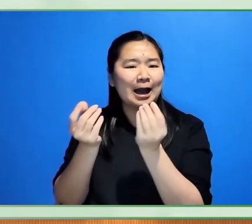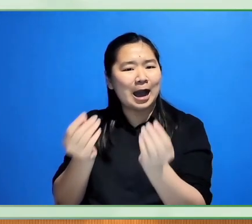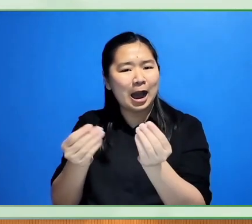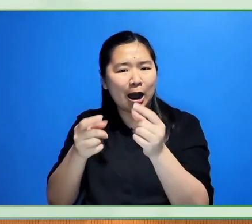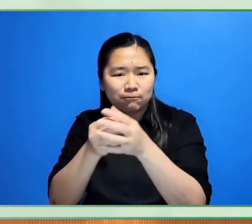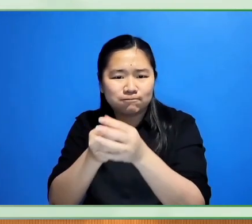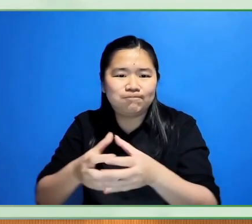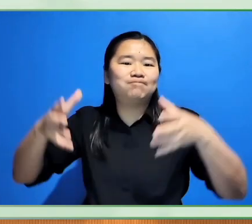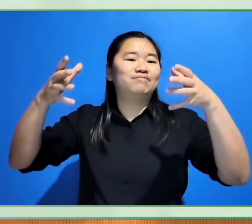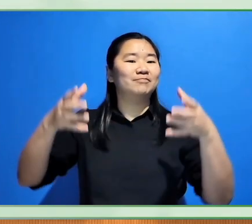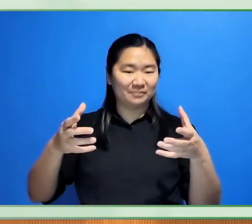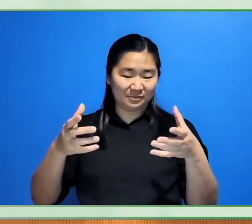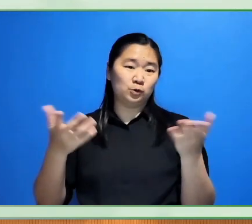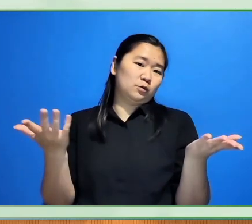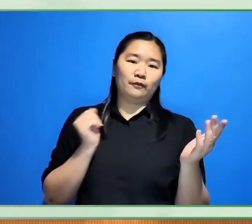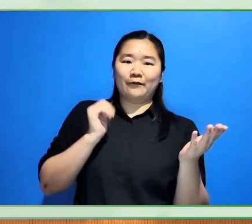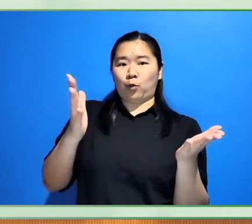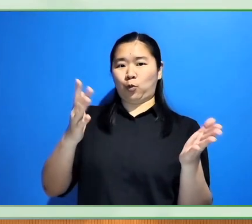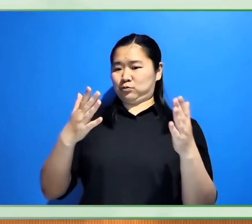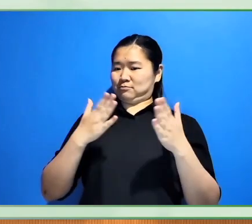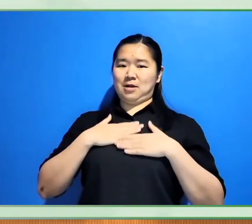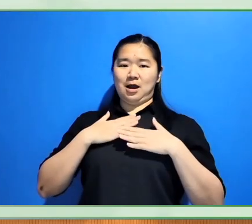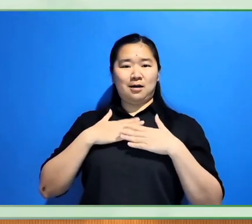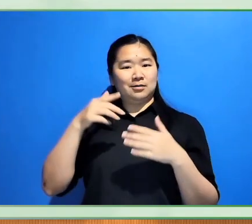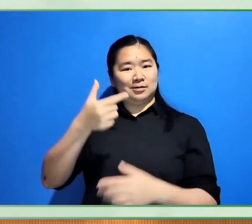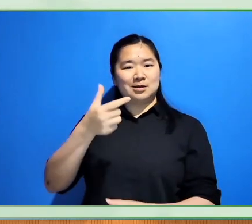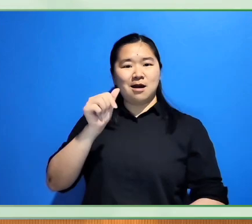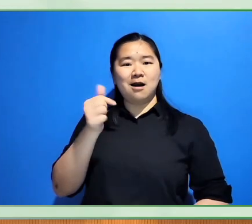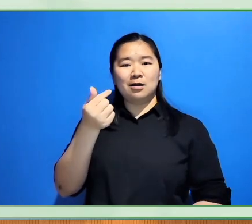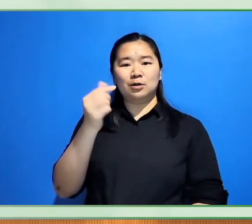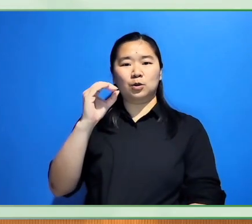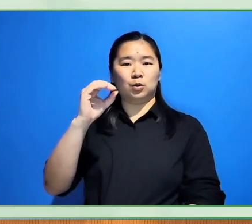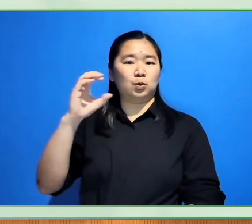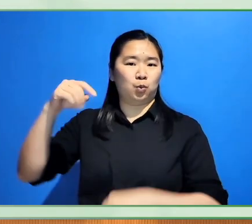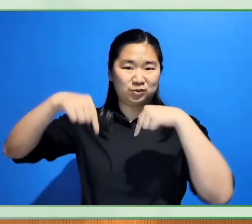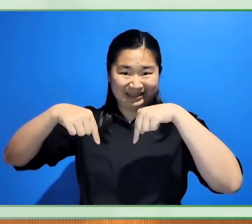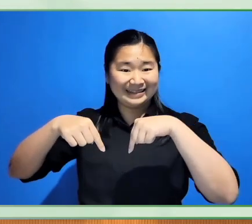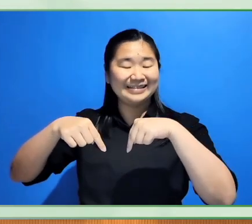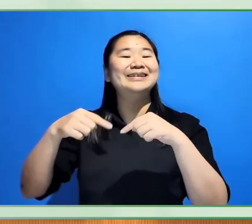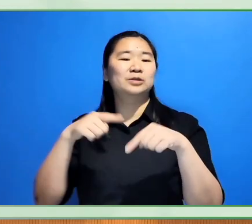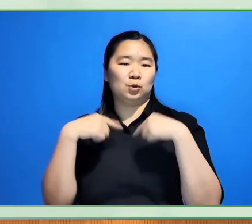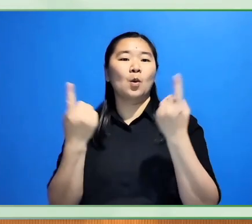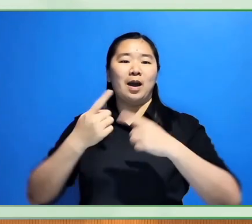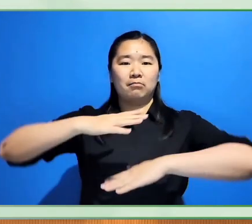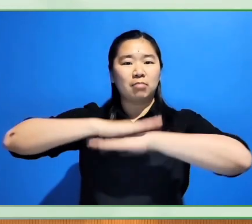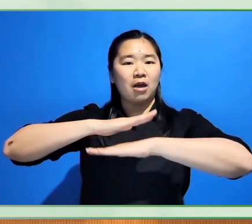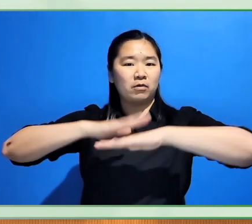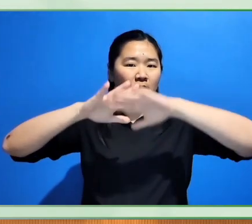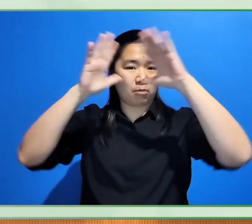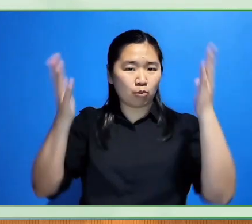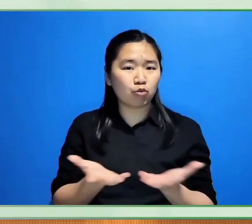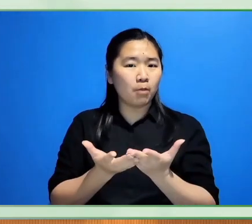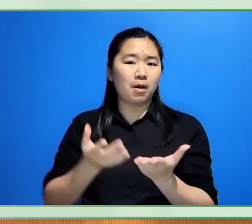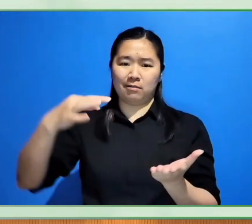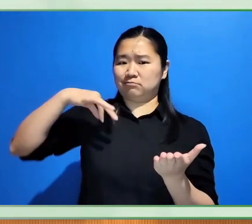Our mission as GATO is to contribute to a barrier-free world where everybody has the possibility to